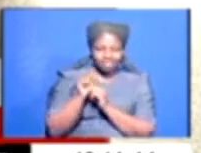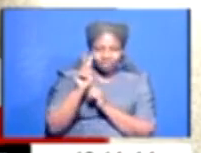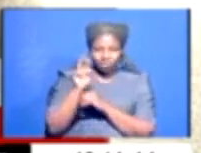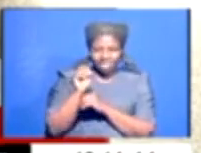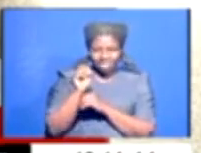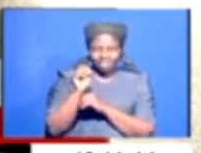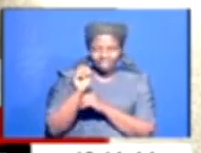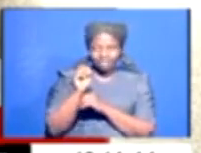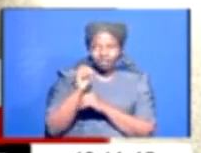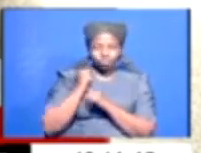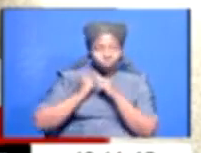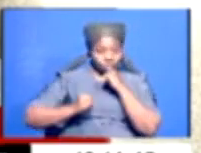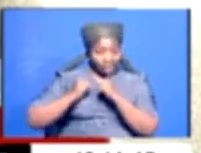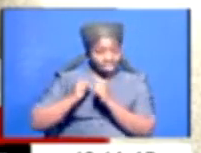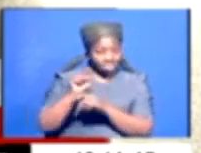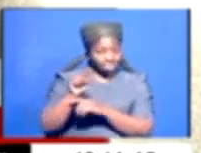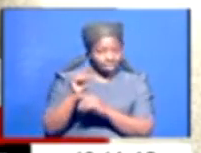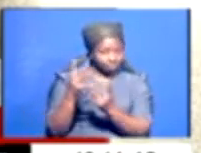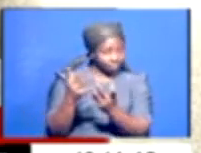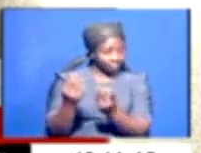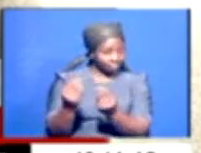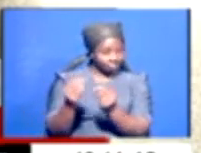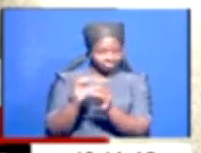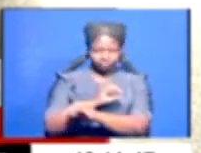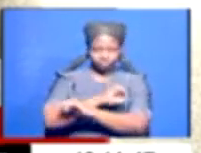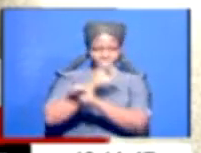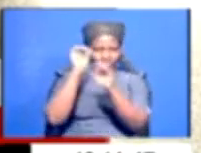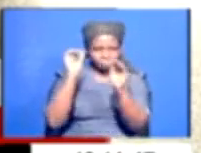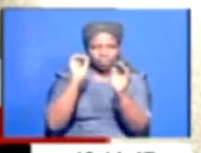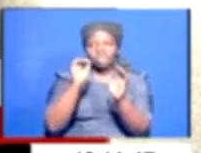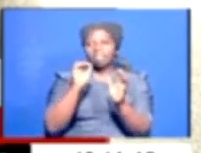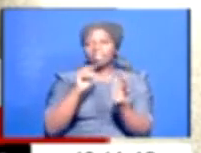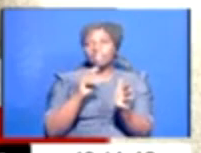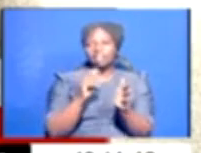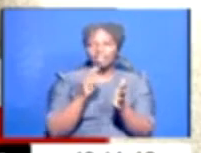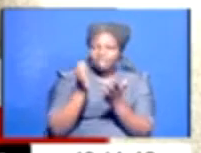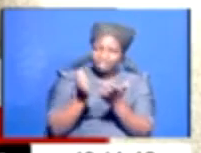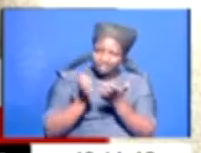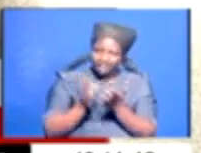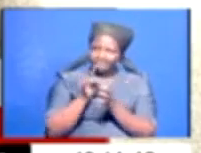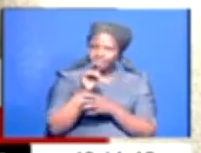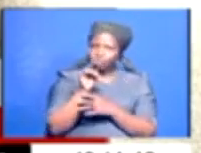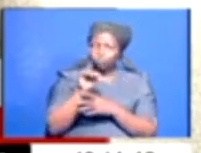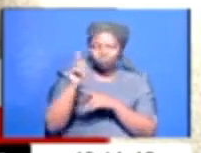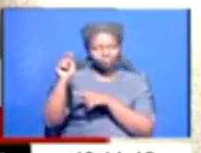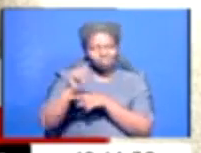To run that one is not easy. It needs you more to train,